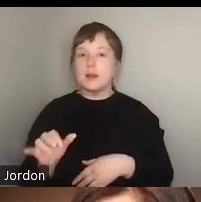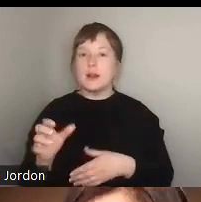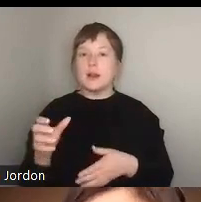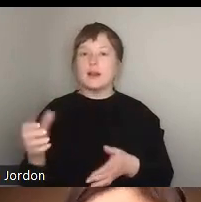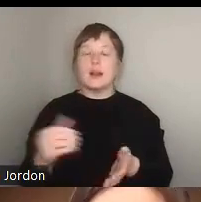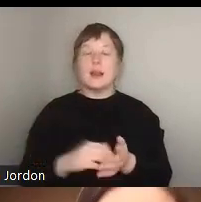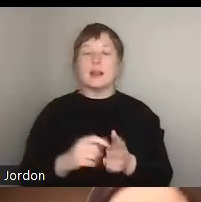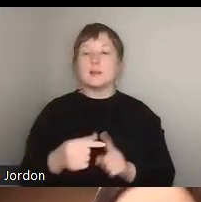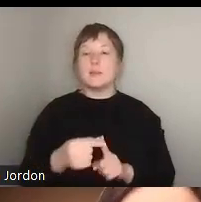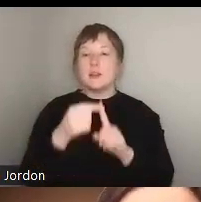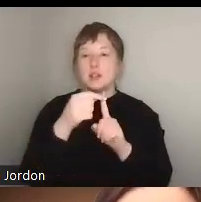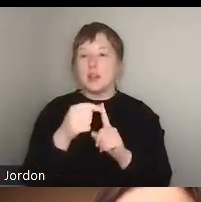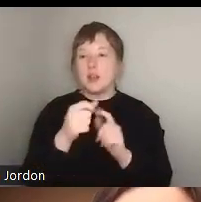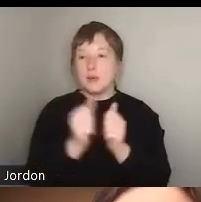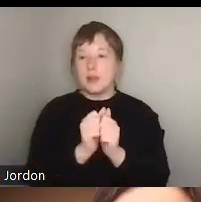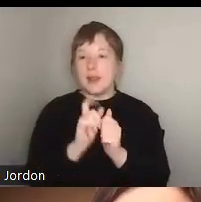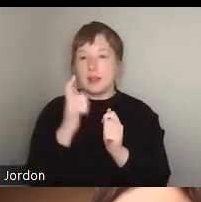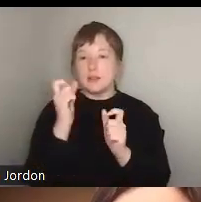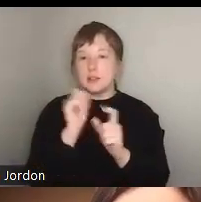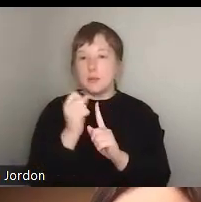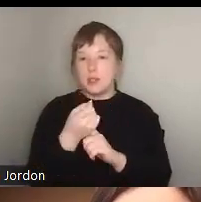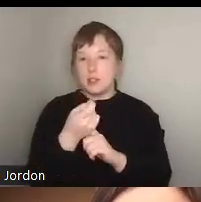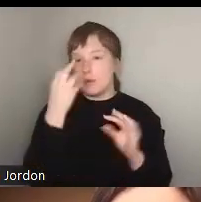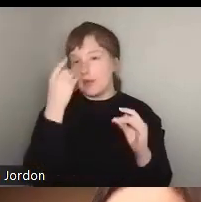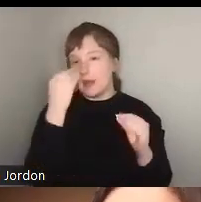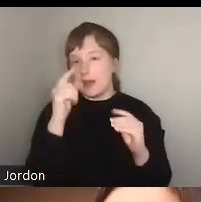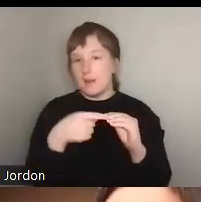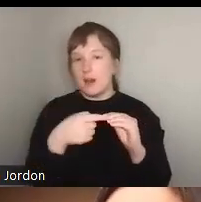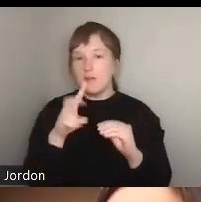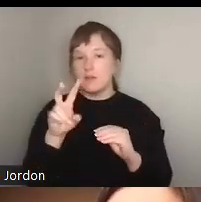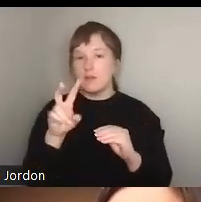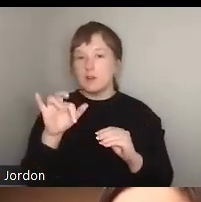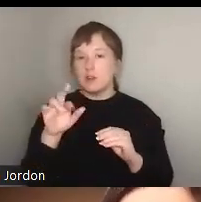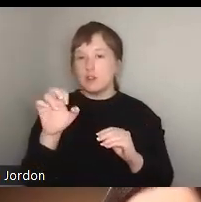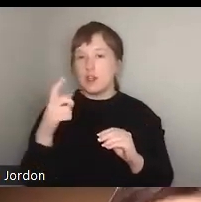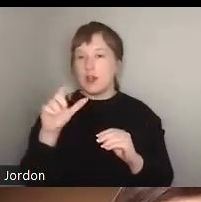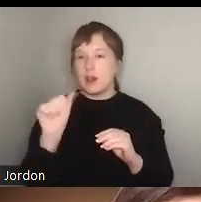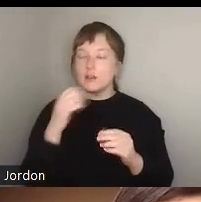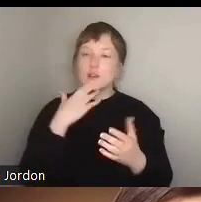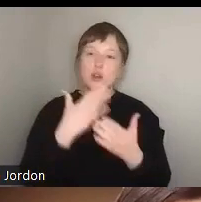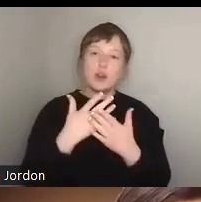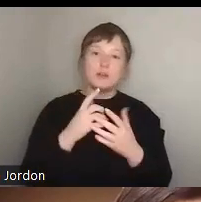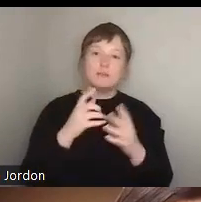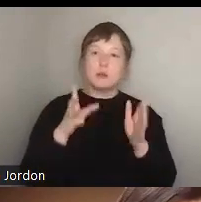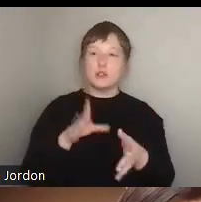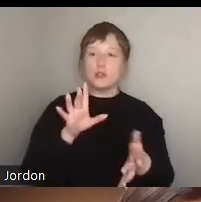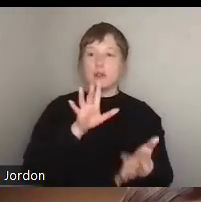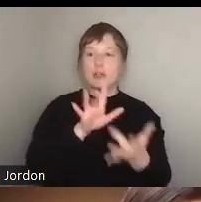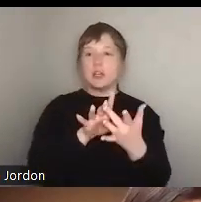the situation that you were wondering about Virginia, I think they would be really good to reach out to.